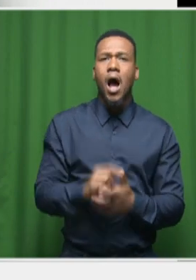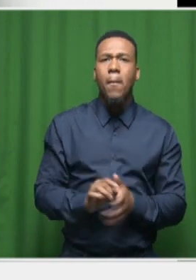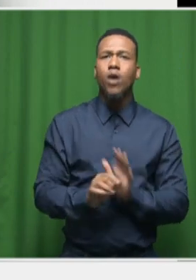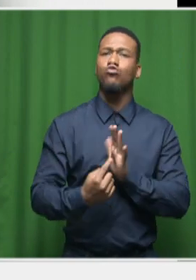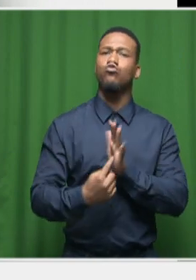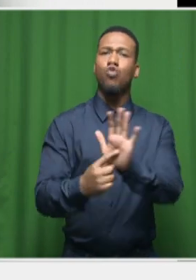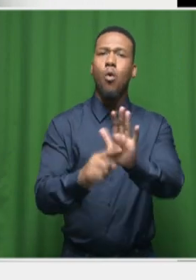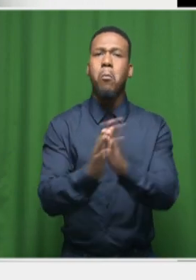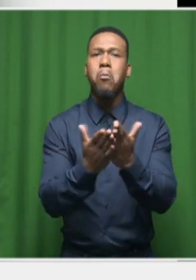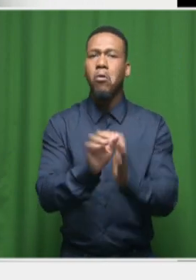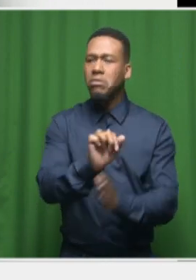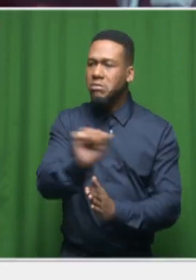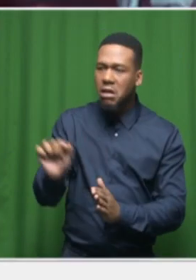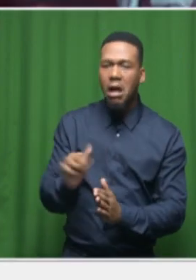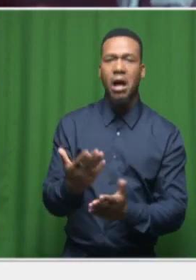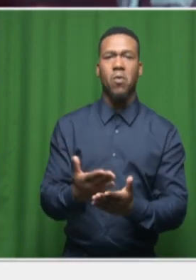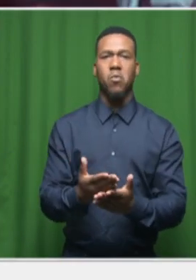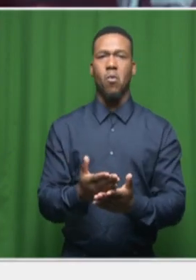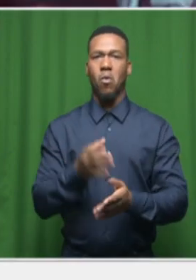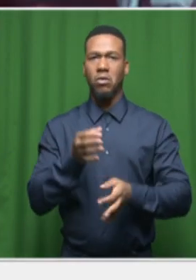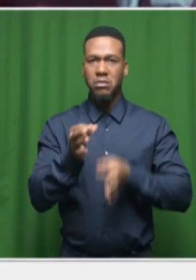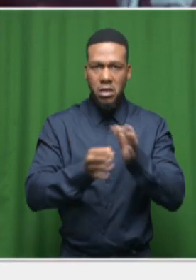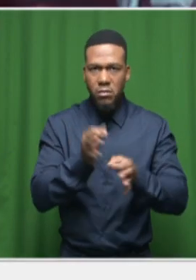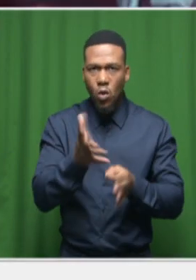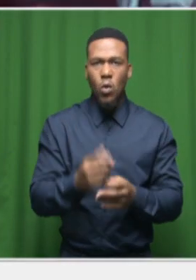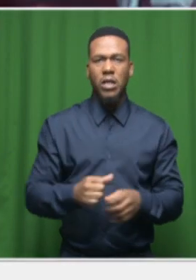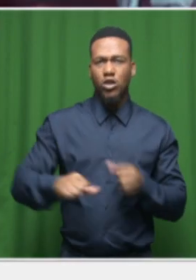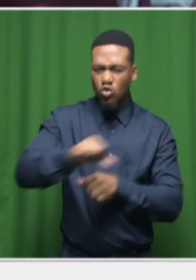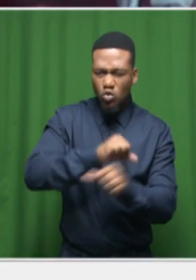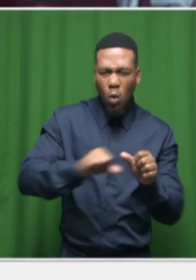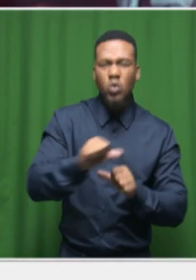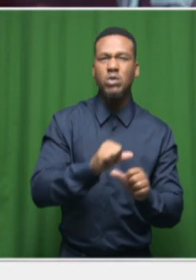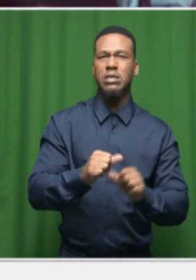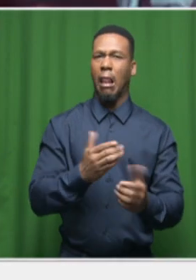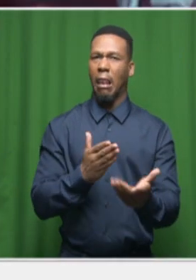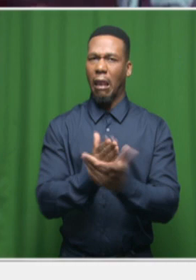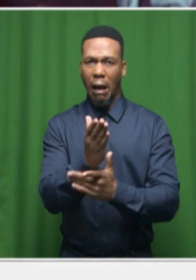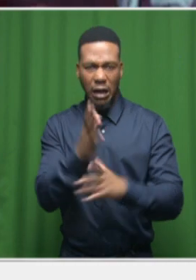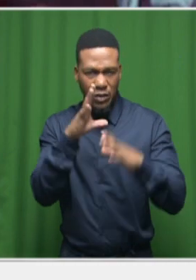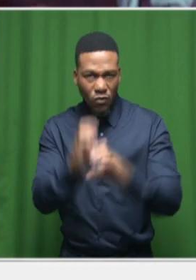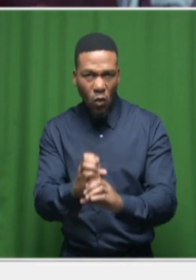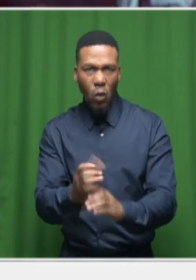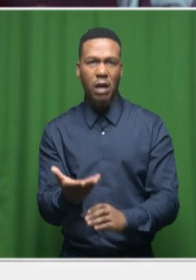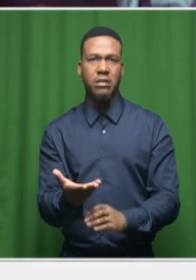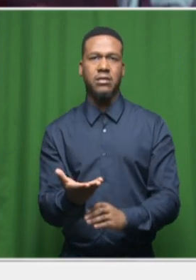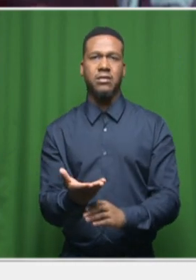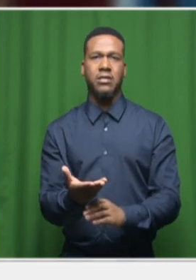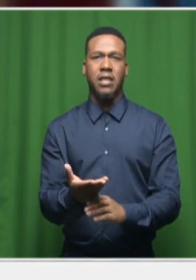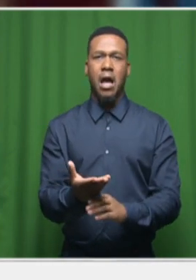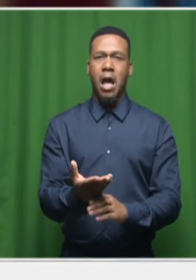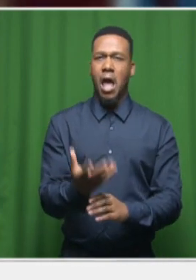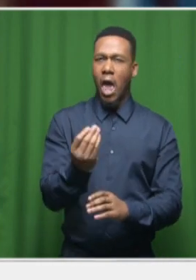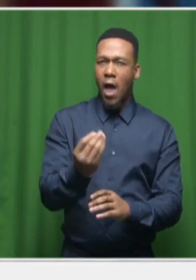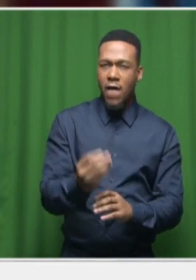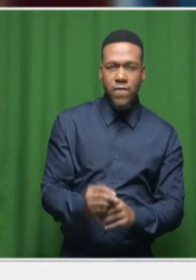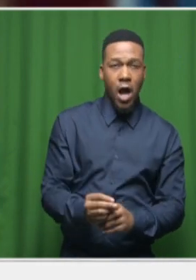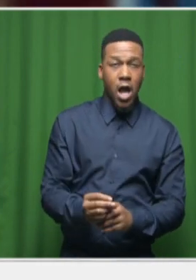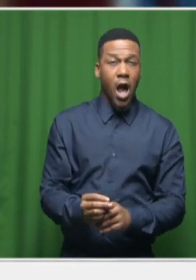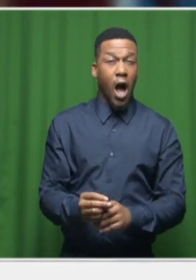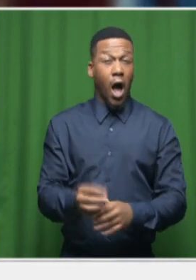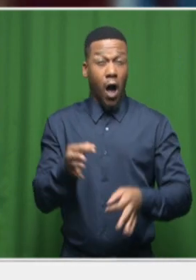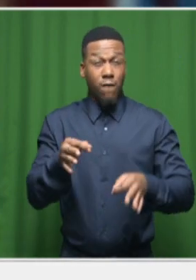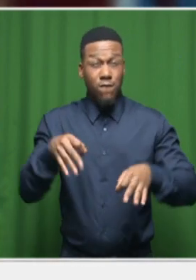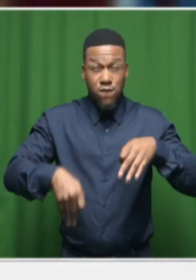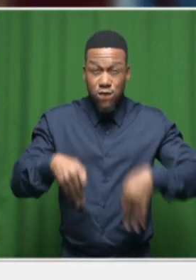booksellers, etc., with a big focus on social justice and human rights issues. We've got the most amazing kids village. So we want to encourage